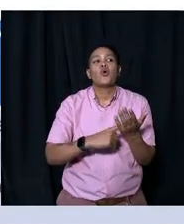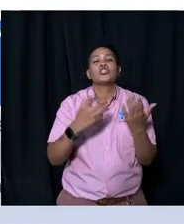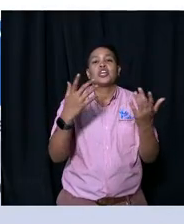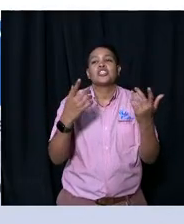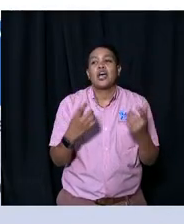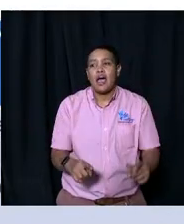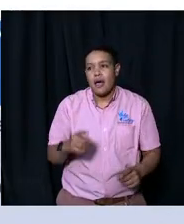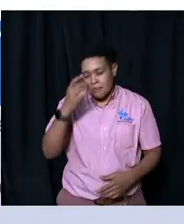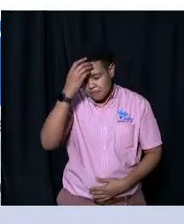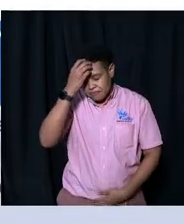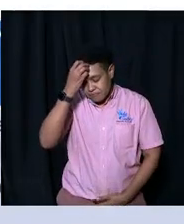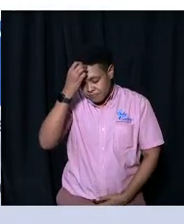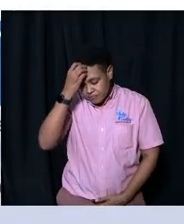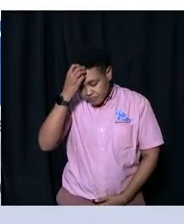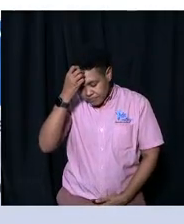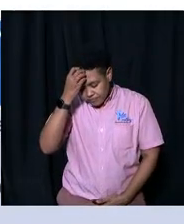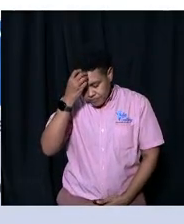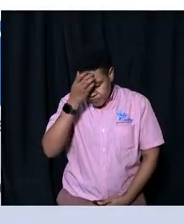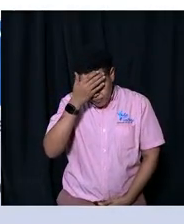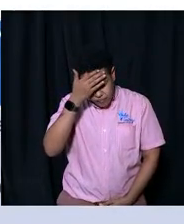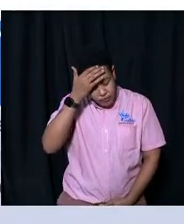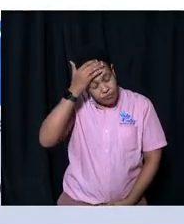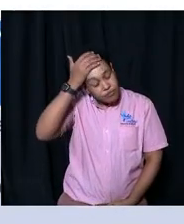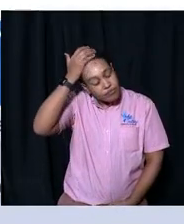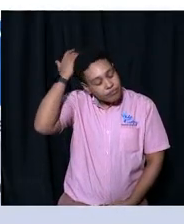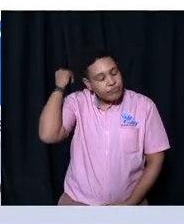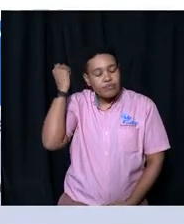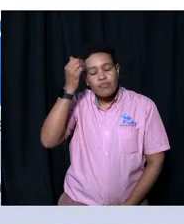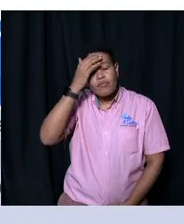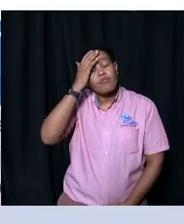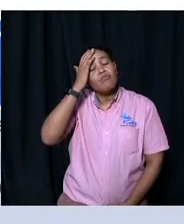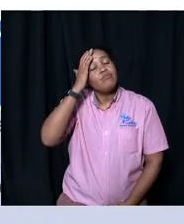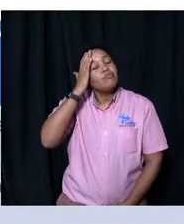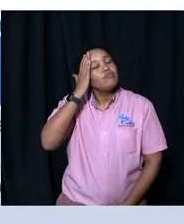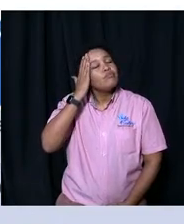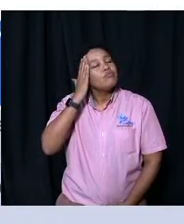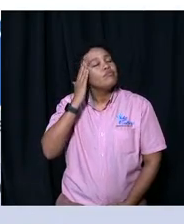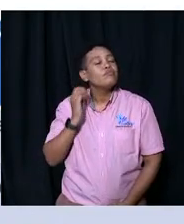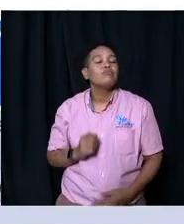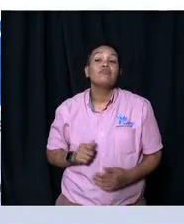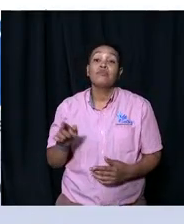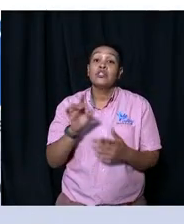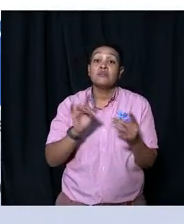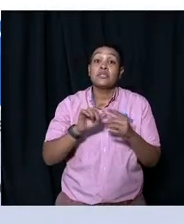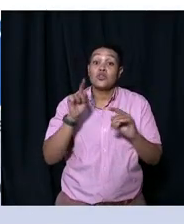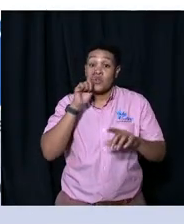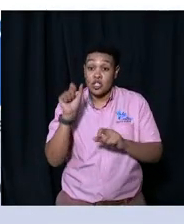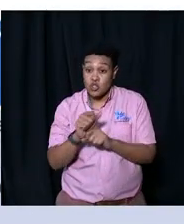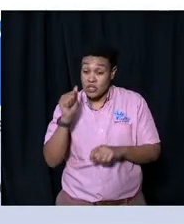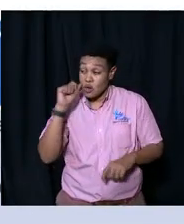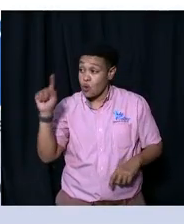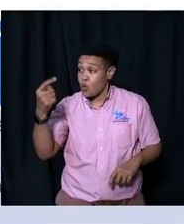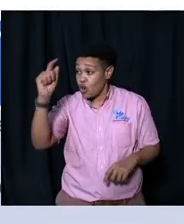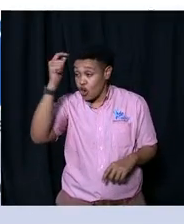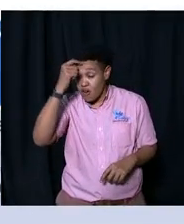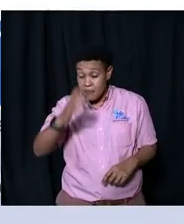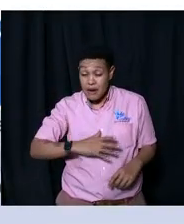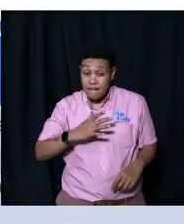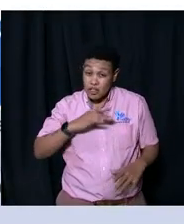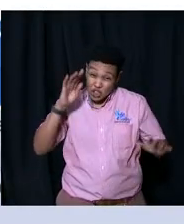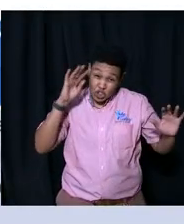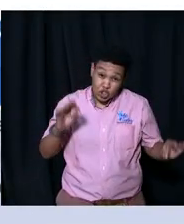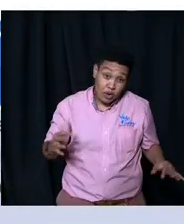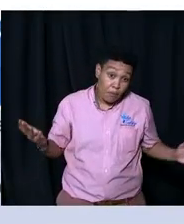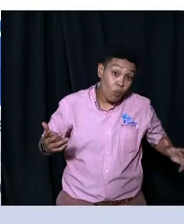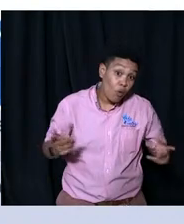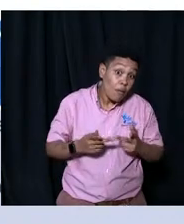So this really speaks to ensuring that it's not just government officials that determine what positions are